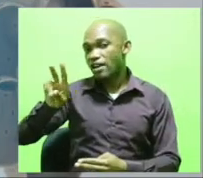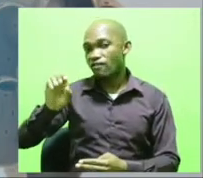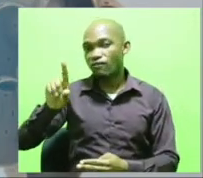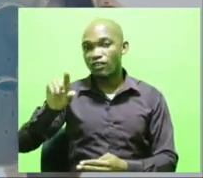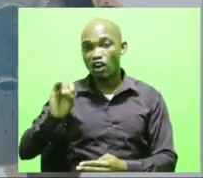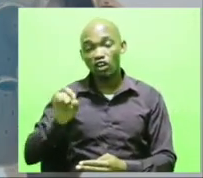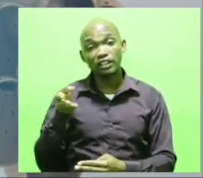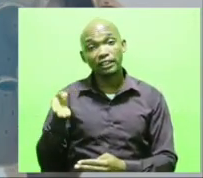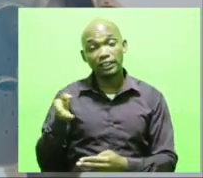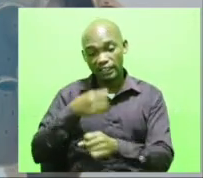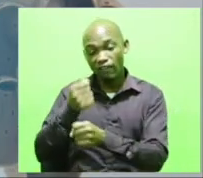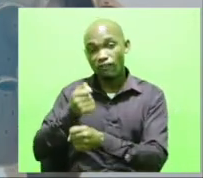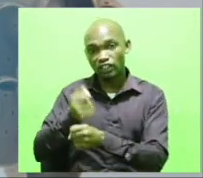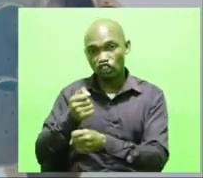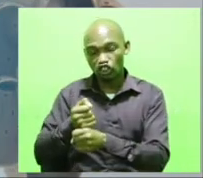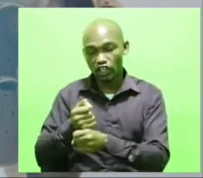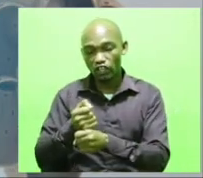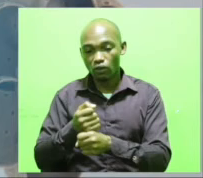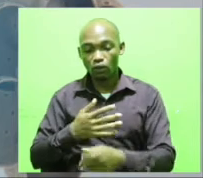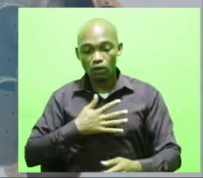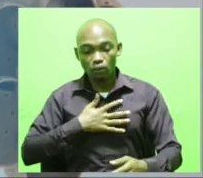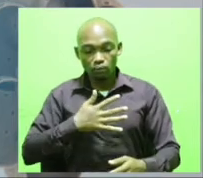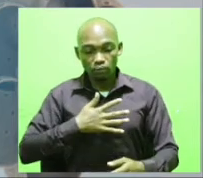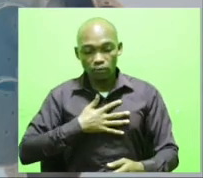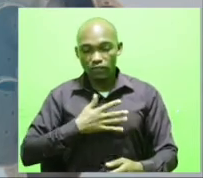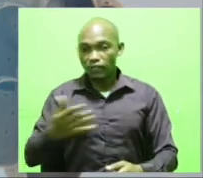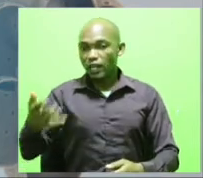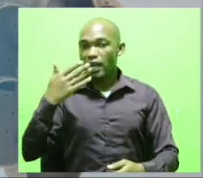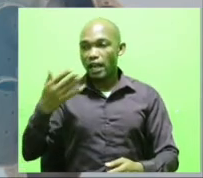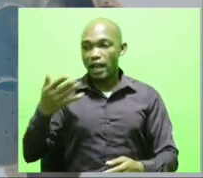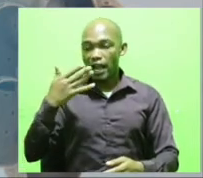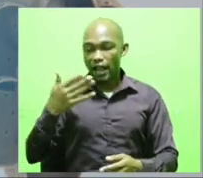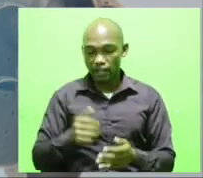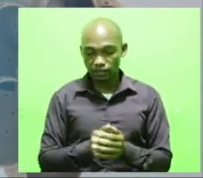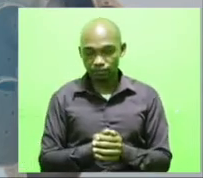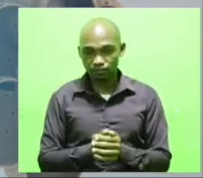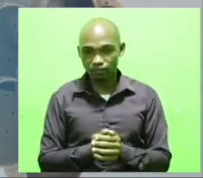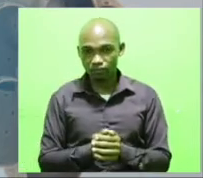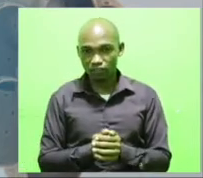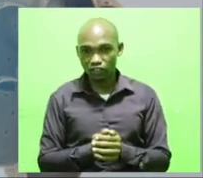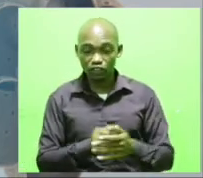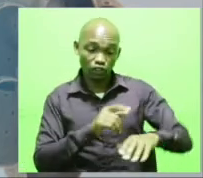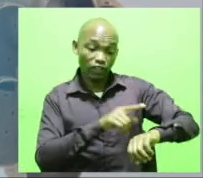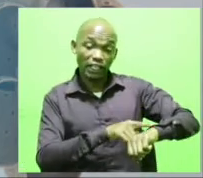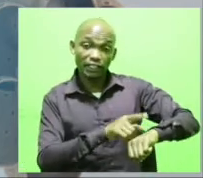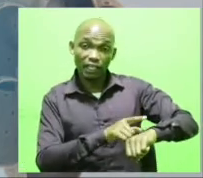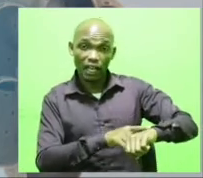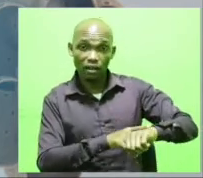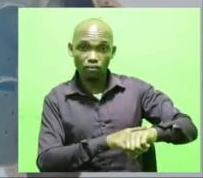The alveolus begin to function when we breathe in air through our nose or